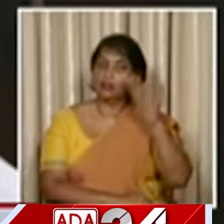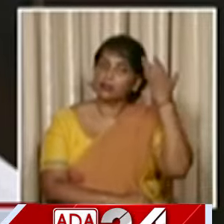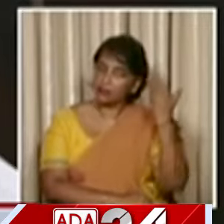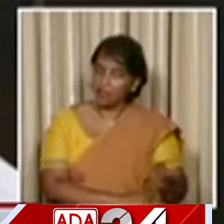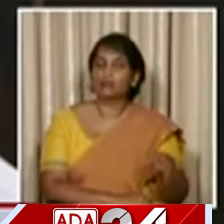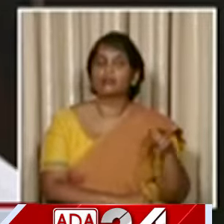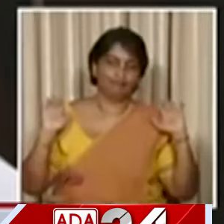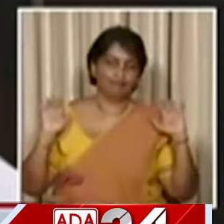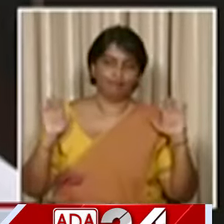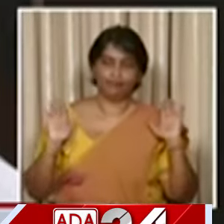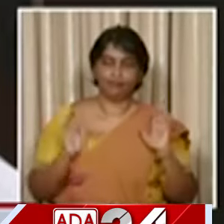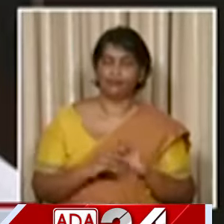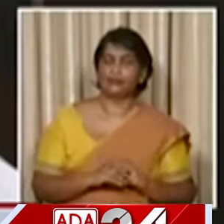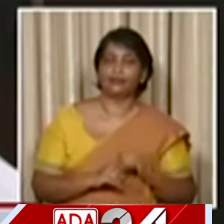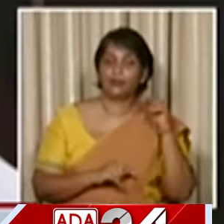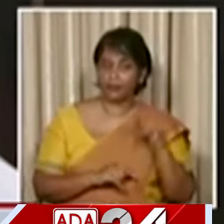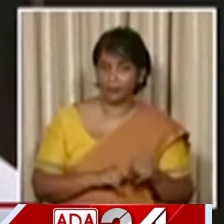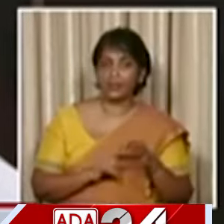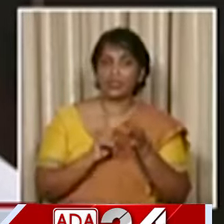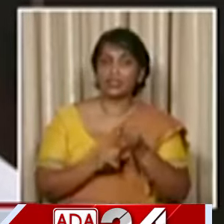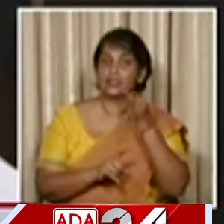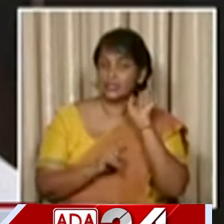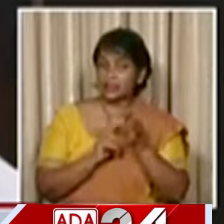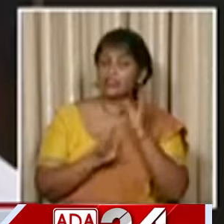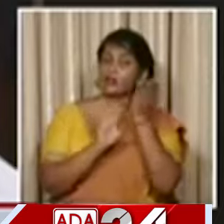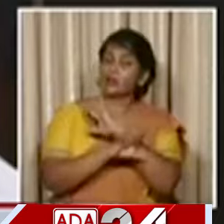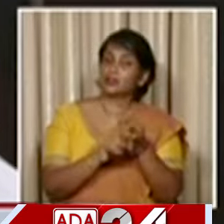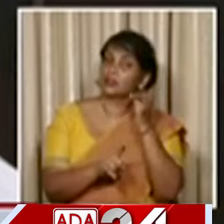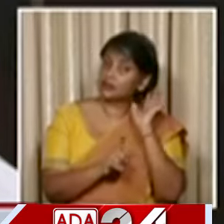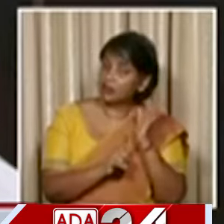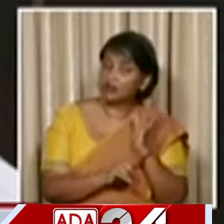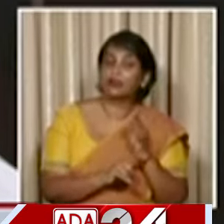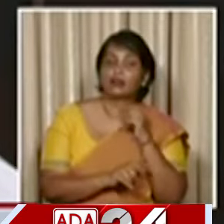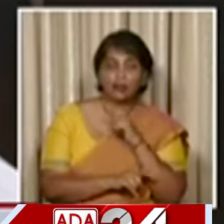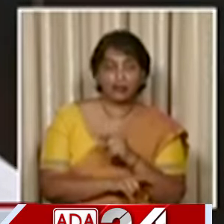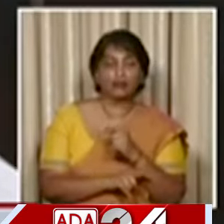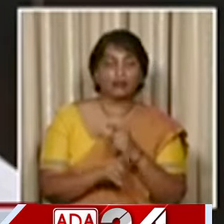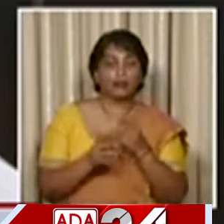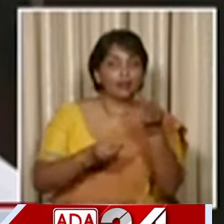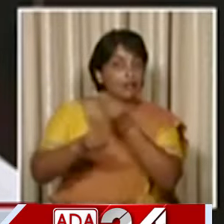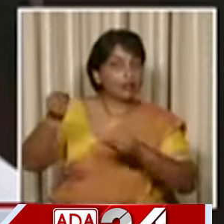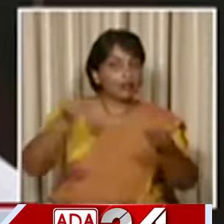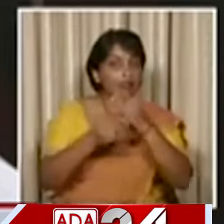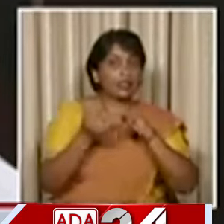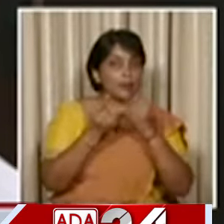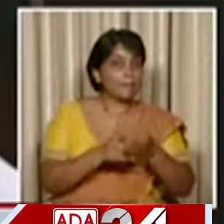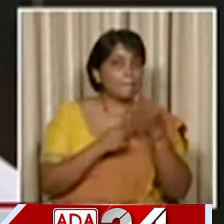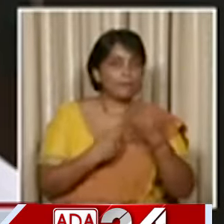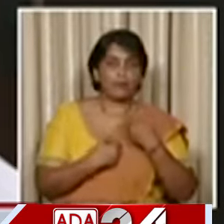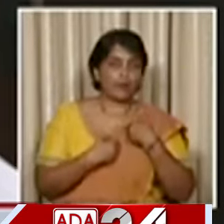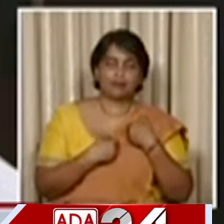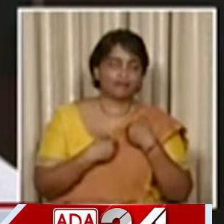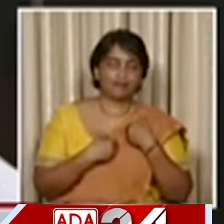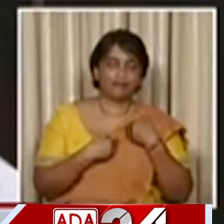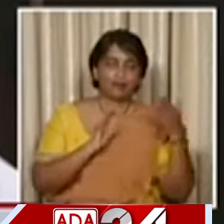struggle. I was not afraid. My father sacrificed his life on the road. Just as the incumbent president and the former presidents did, do not try to strike deals with